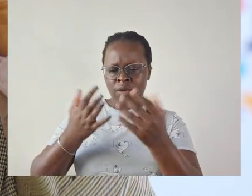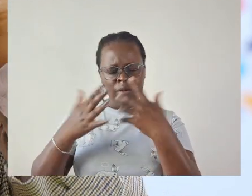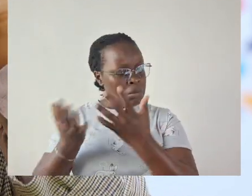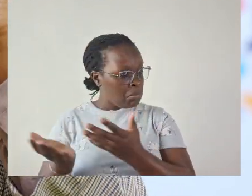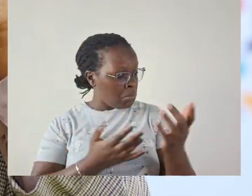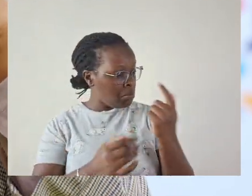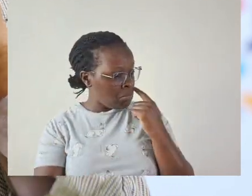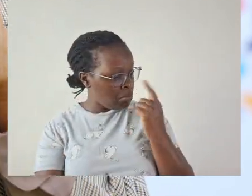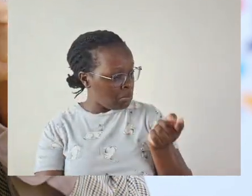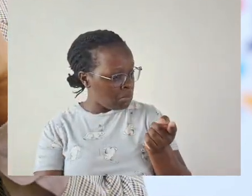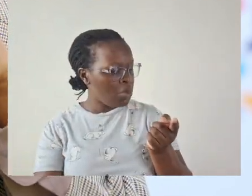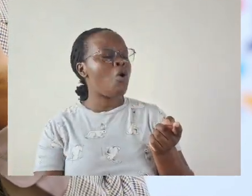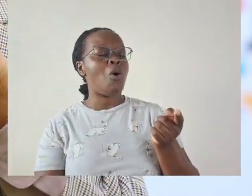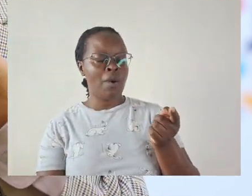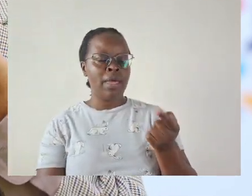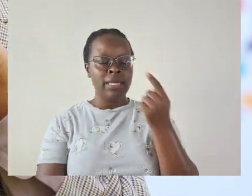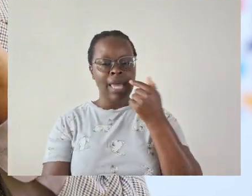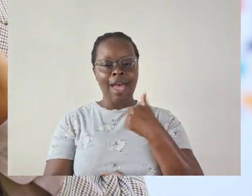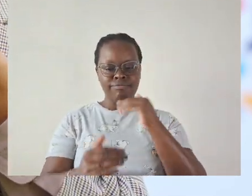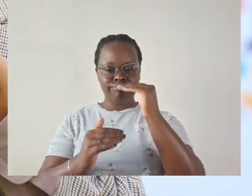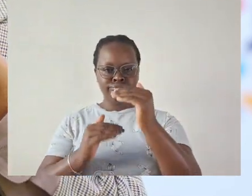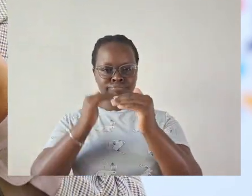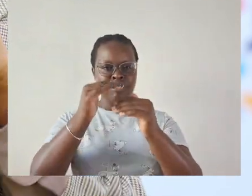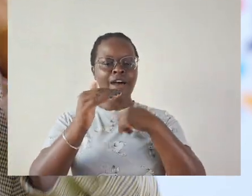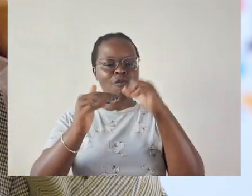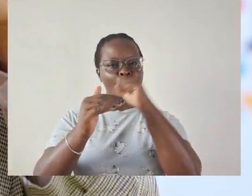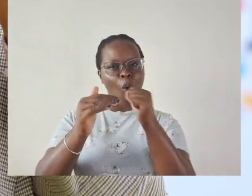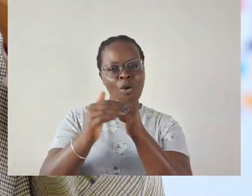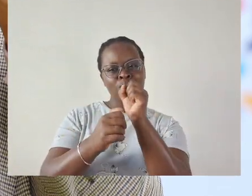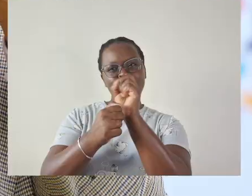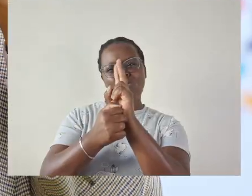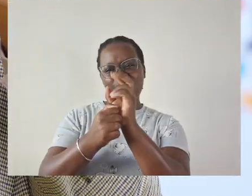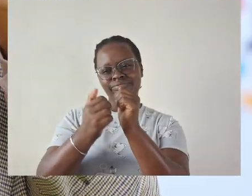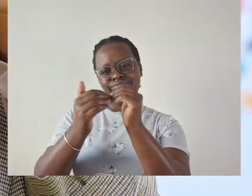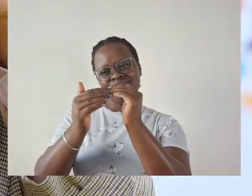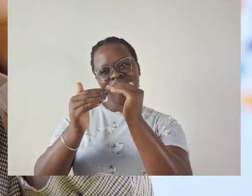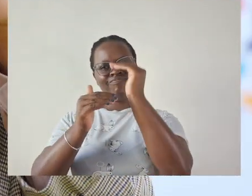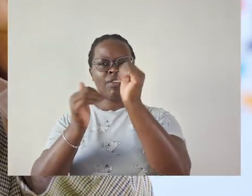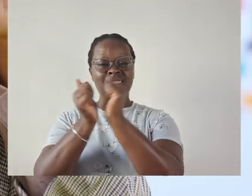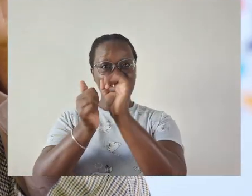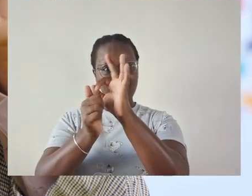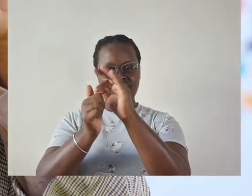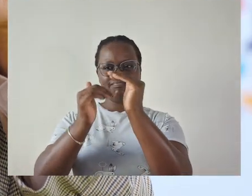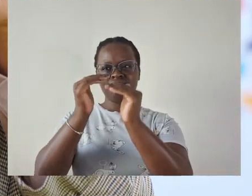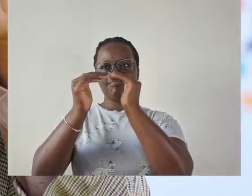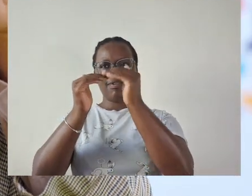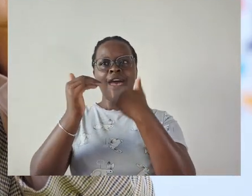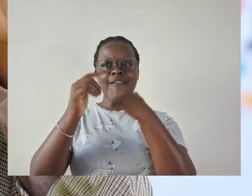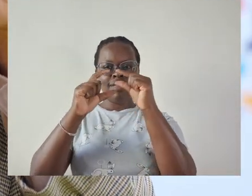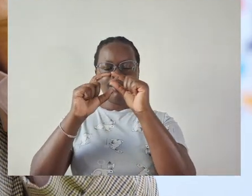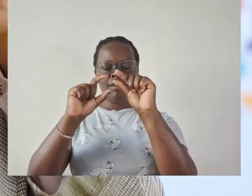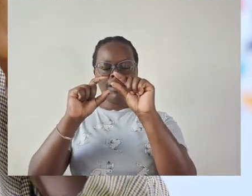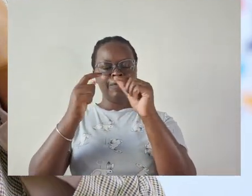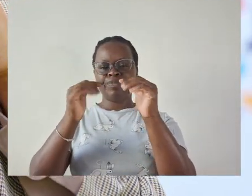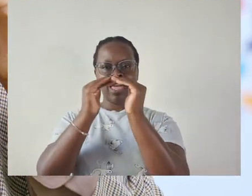6 to 12-year-olds, and then we have 13 and above to 17-year-olds. And even the 6 to 13-year-olds, we